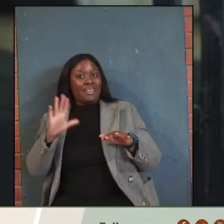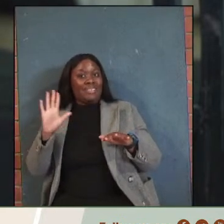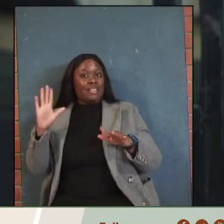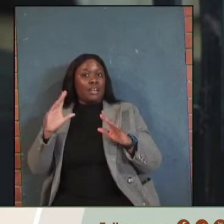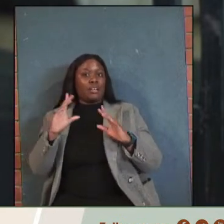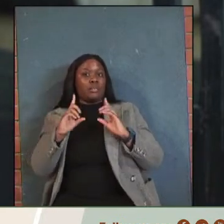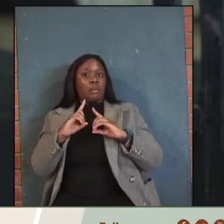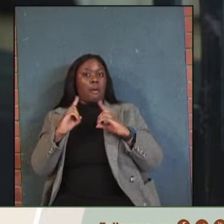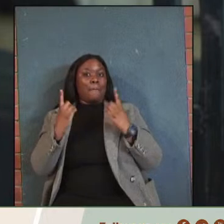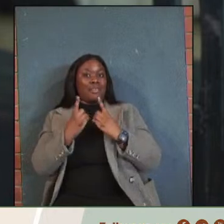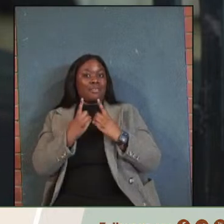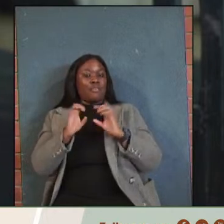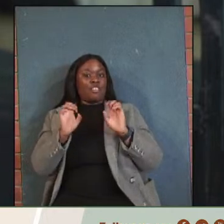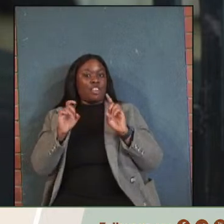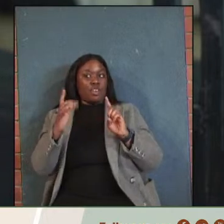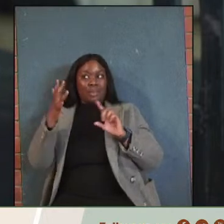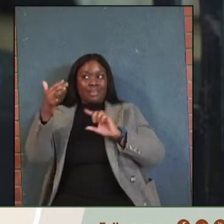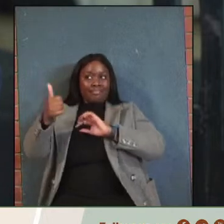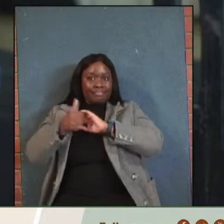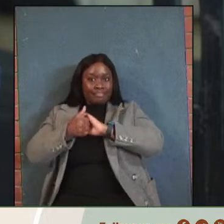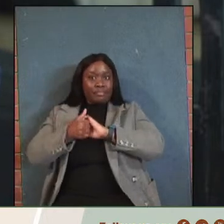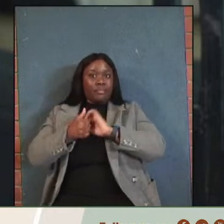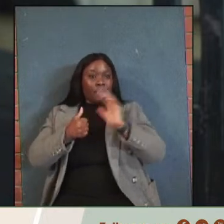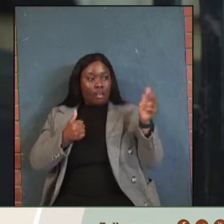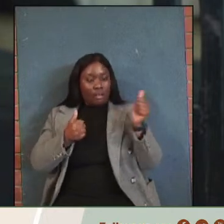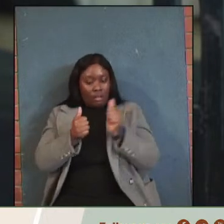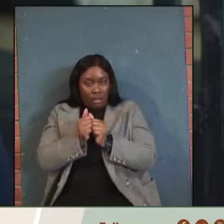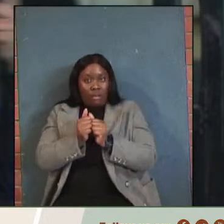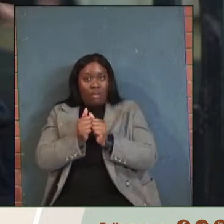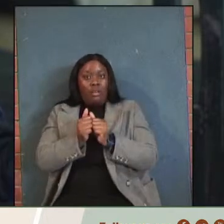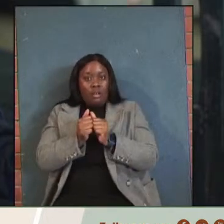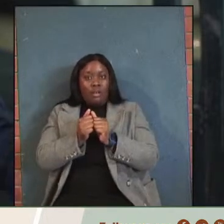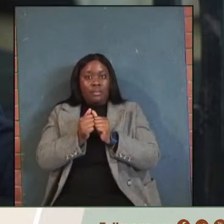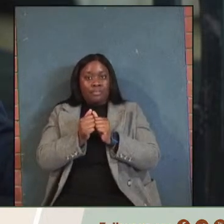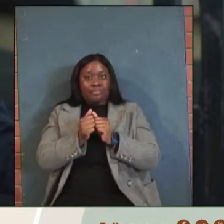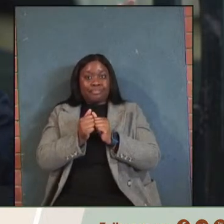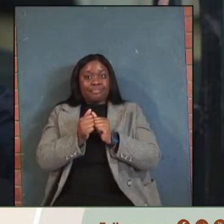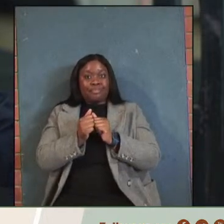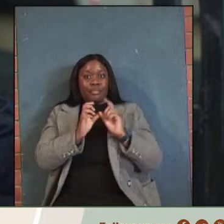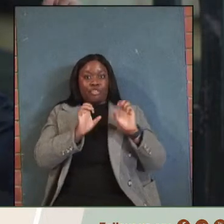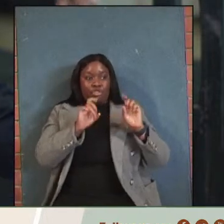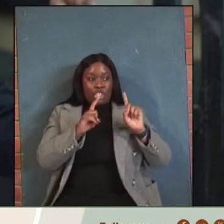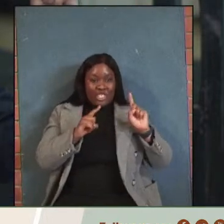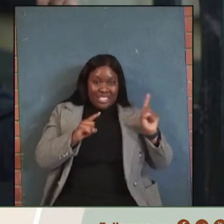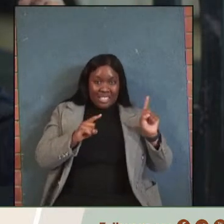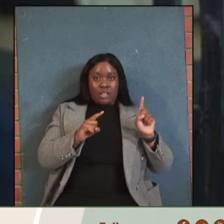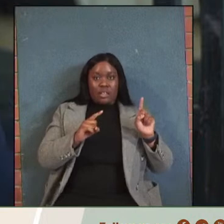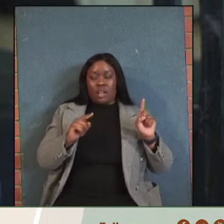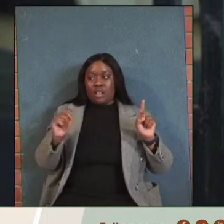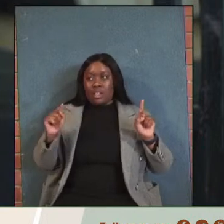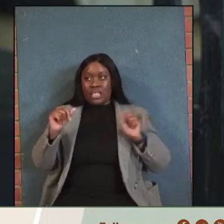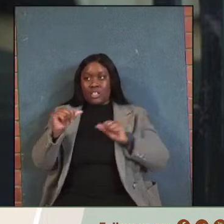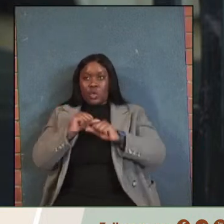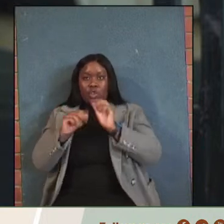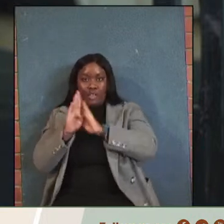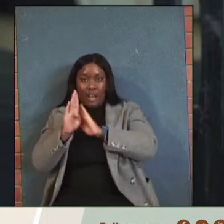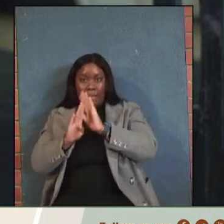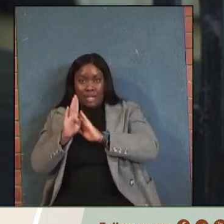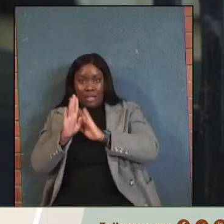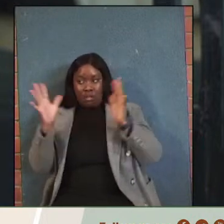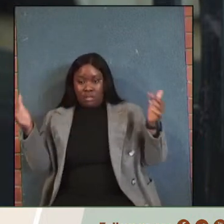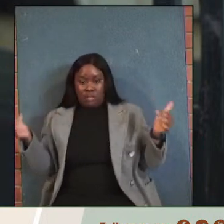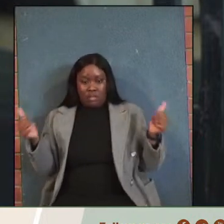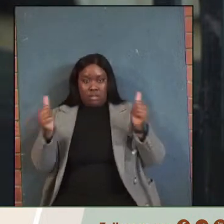picture. So when they are collaborating together, the Gauteng Department of Education takes their mission, and the